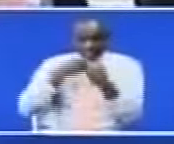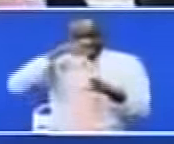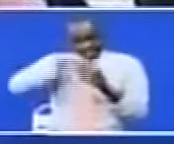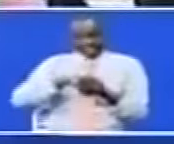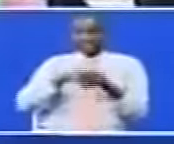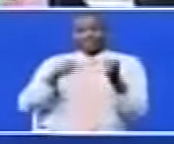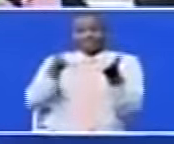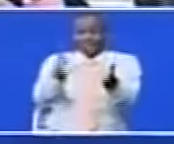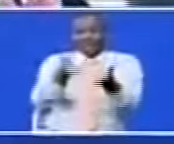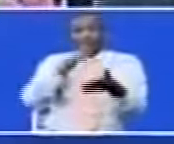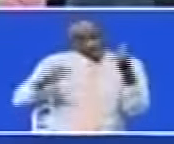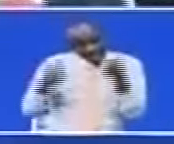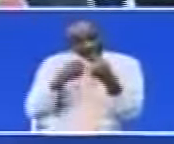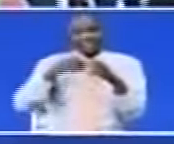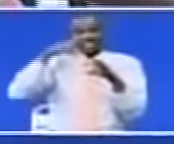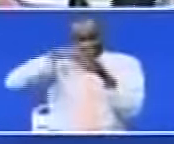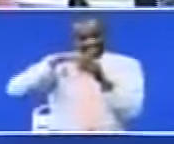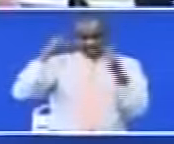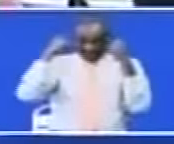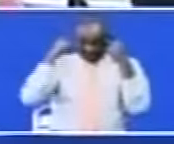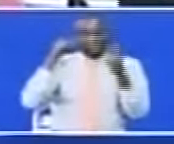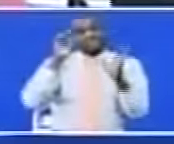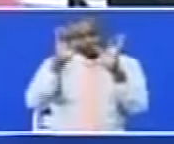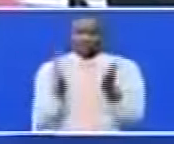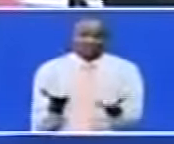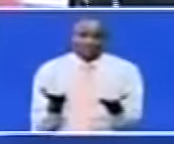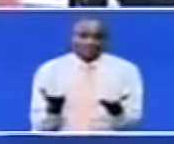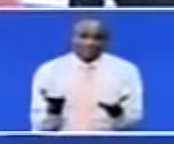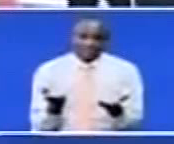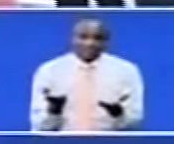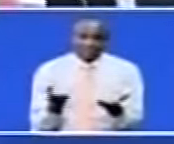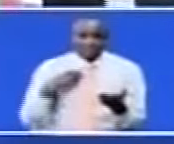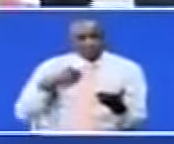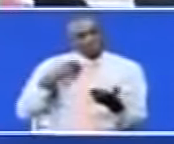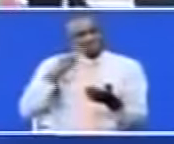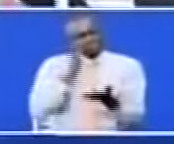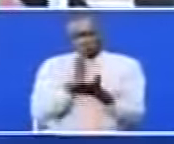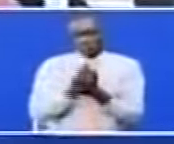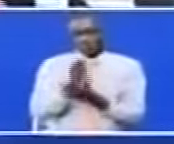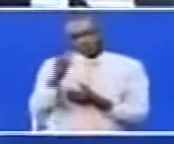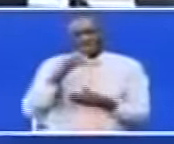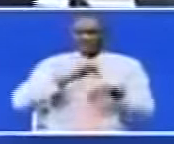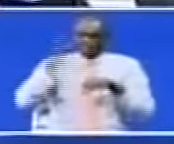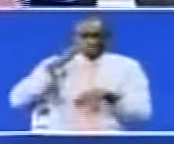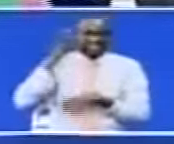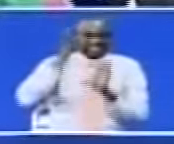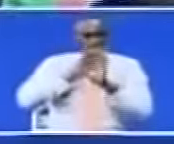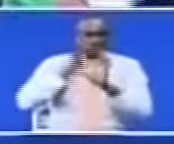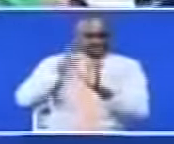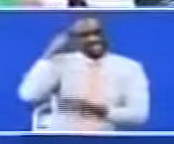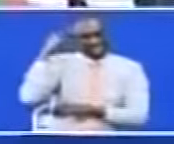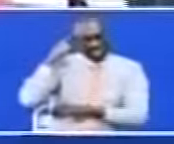the football pitch. Also what happens outside the pitch matters. So we were a little bit affected